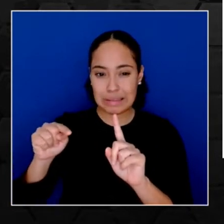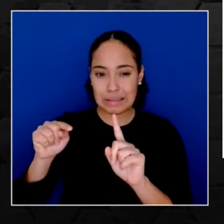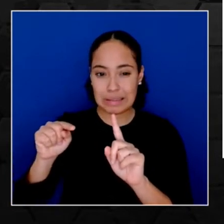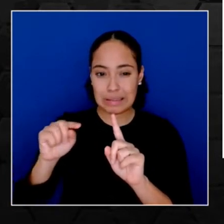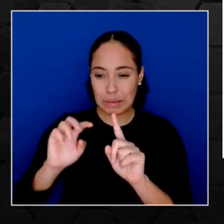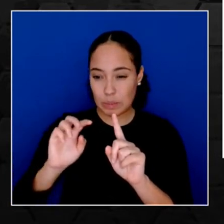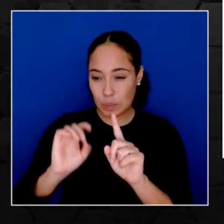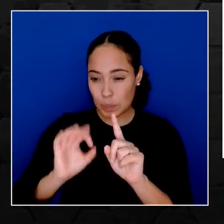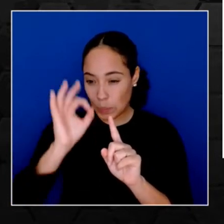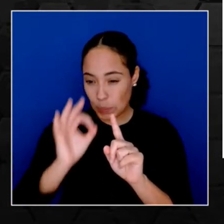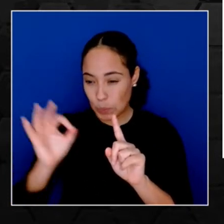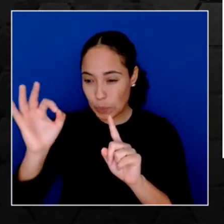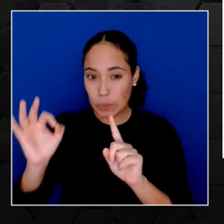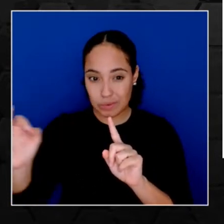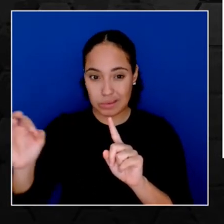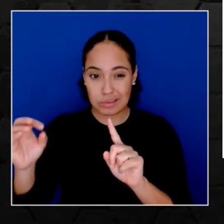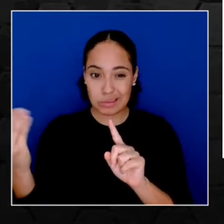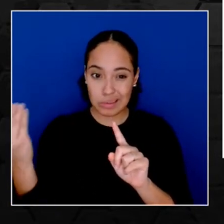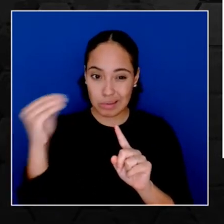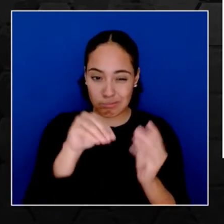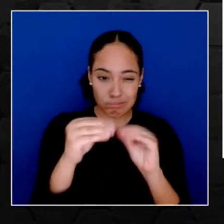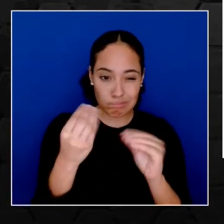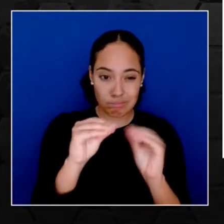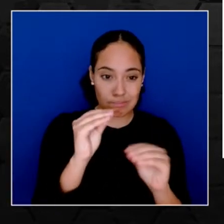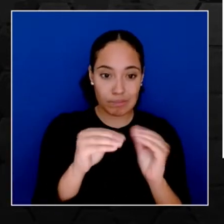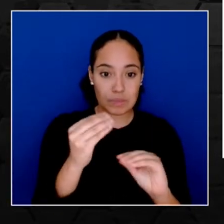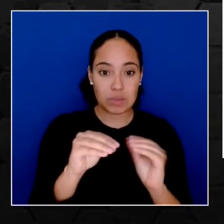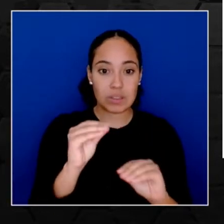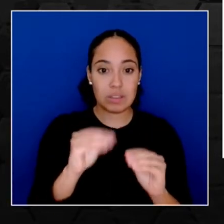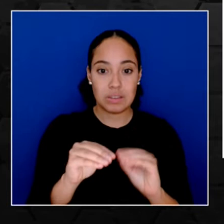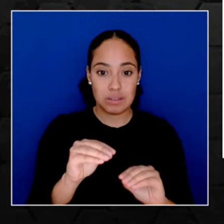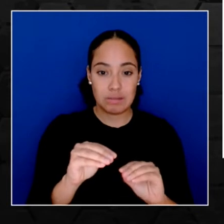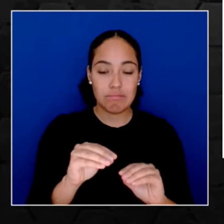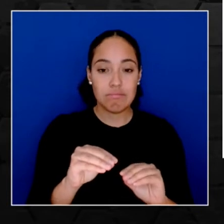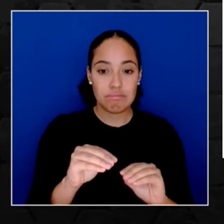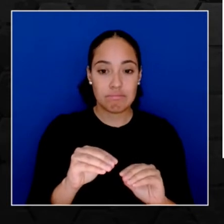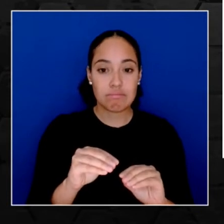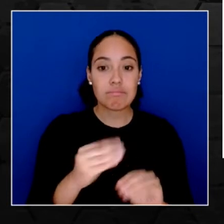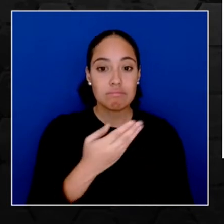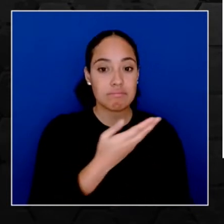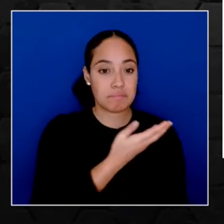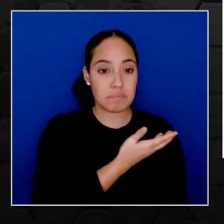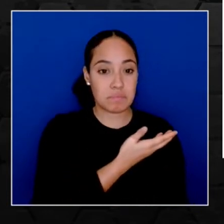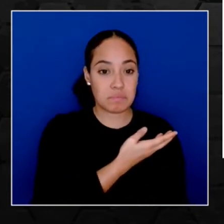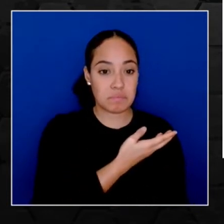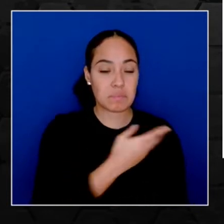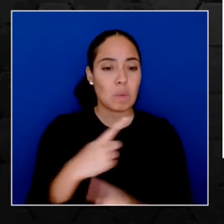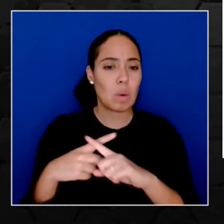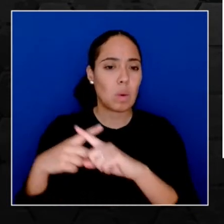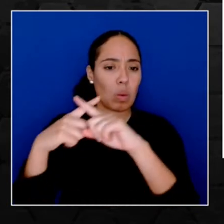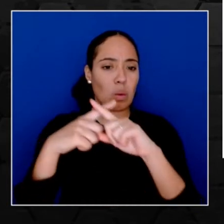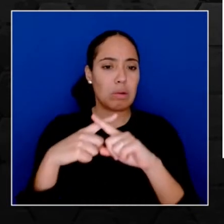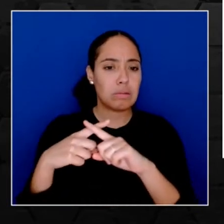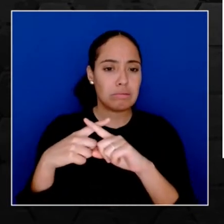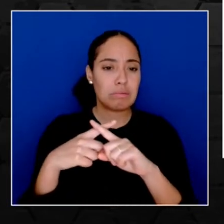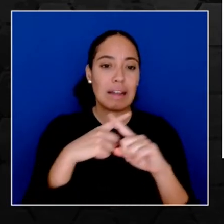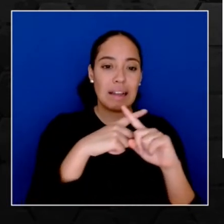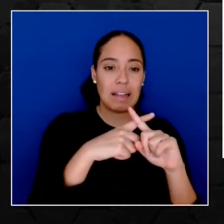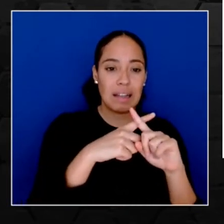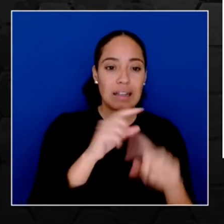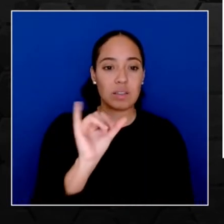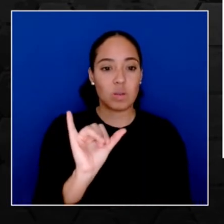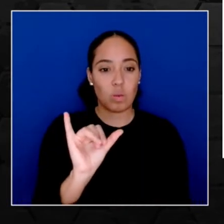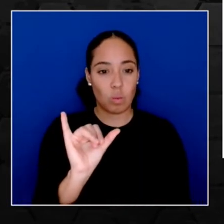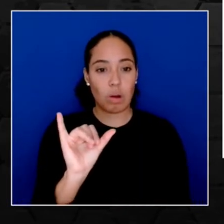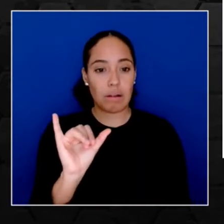some of the parameters, that is mouse x, mouse y, 0, 0. That is from the coordinate of, you can say coordinate of x, y common thing. And what